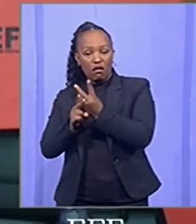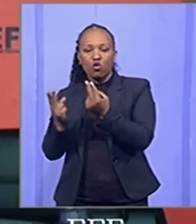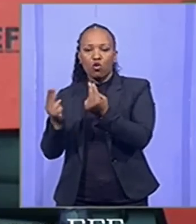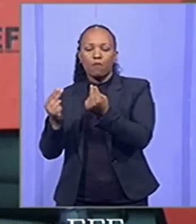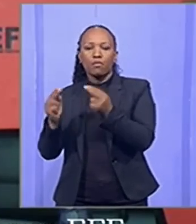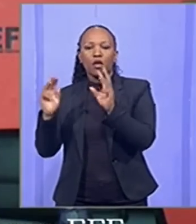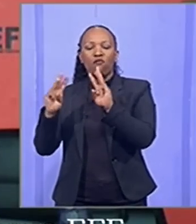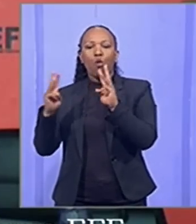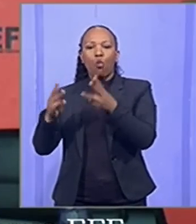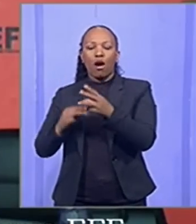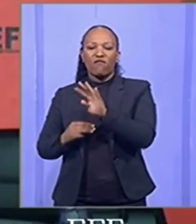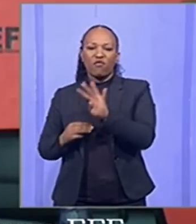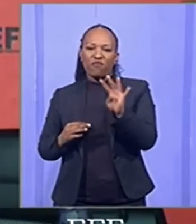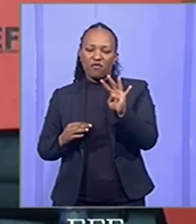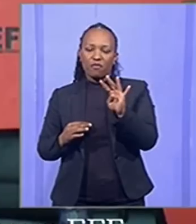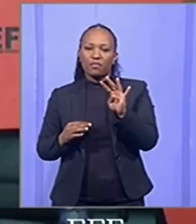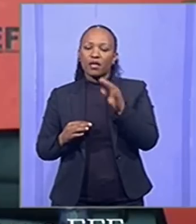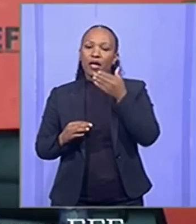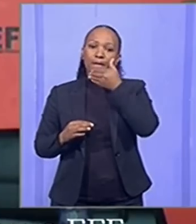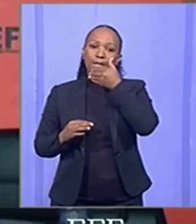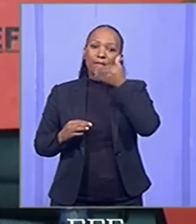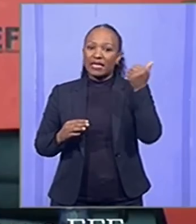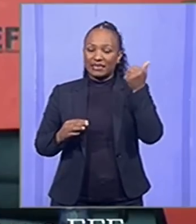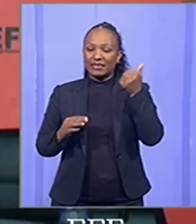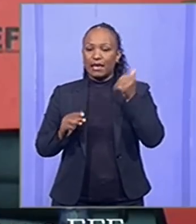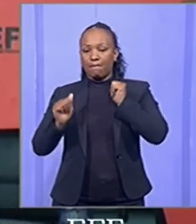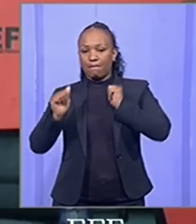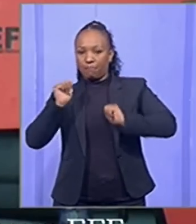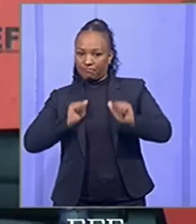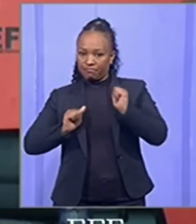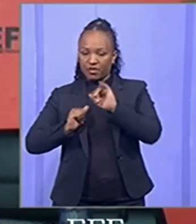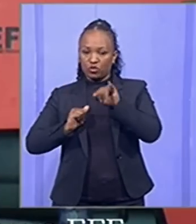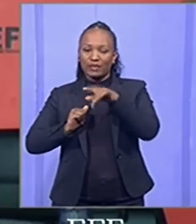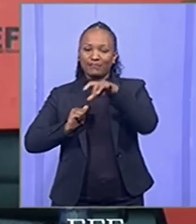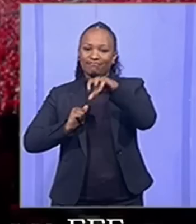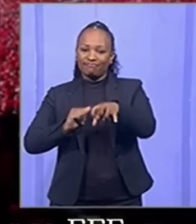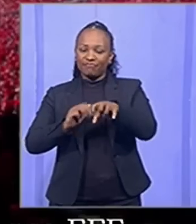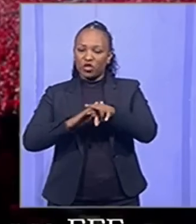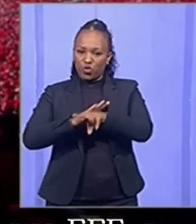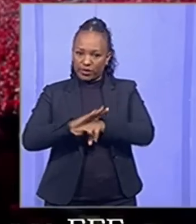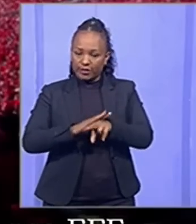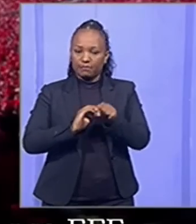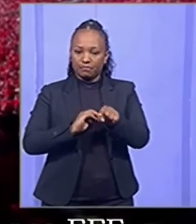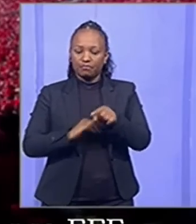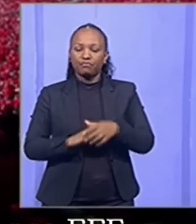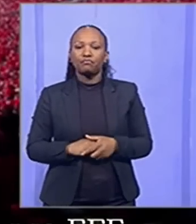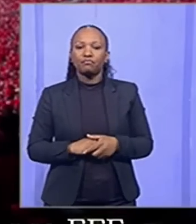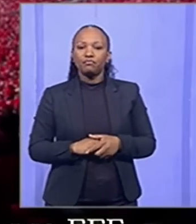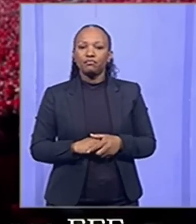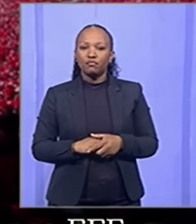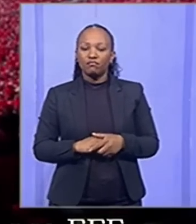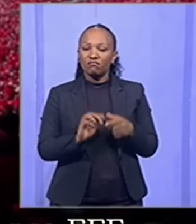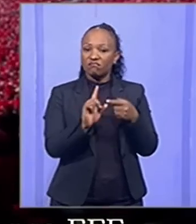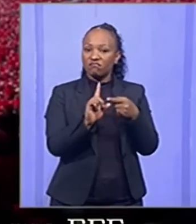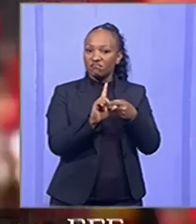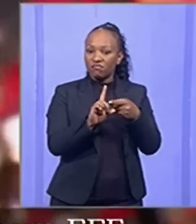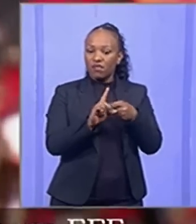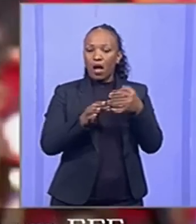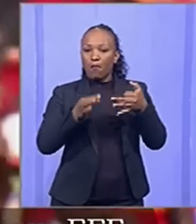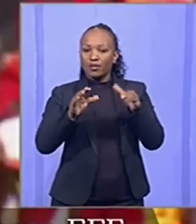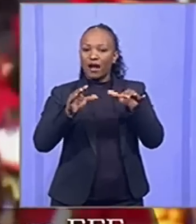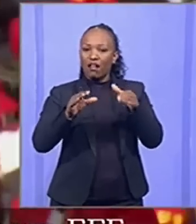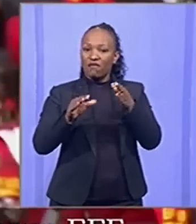is one of the best performing wards in Johannesburg region. Boka mosoba Shivambu ba dipolotiki